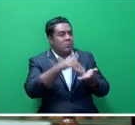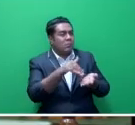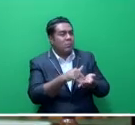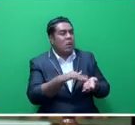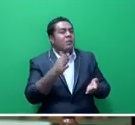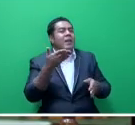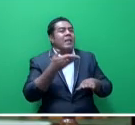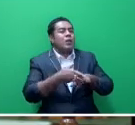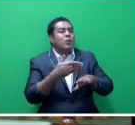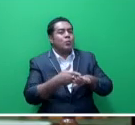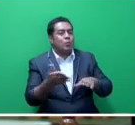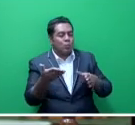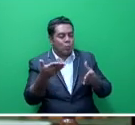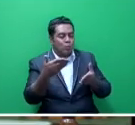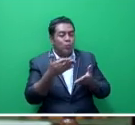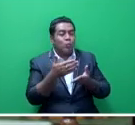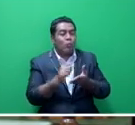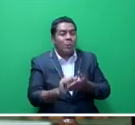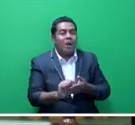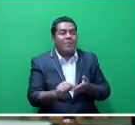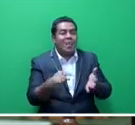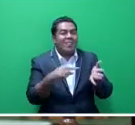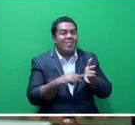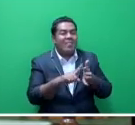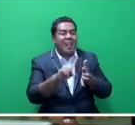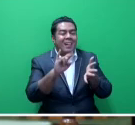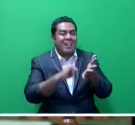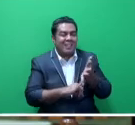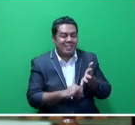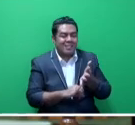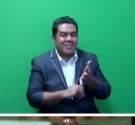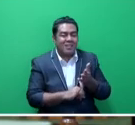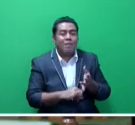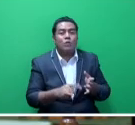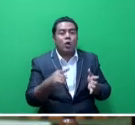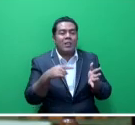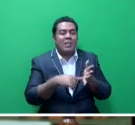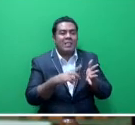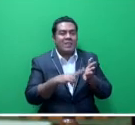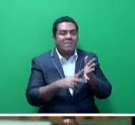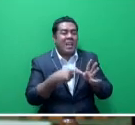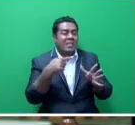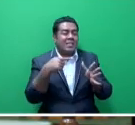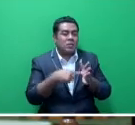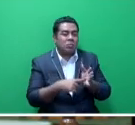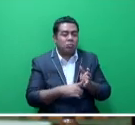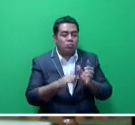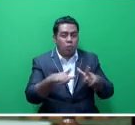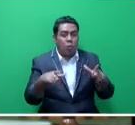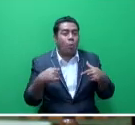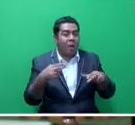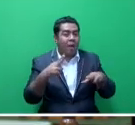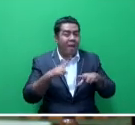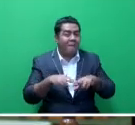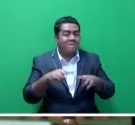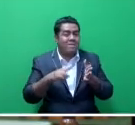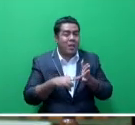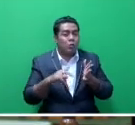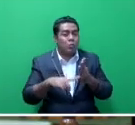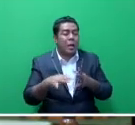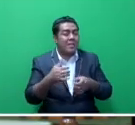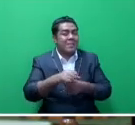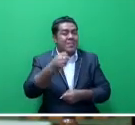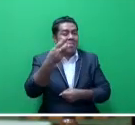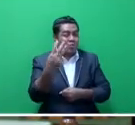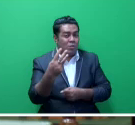stream of TELS with 5,000 placements available for TVET courses at FNU. This includes certificates 3 and 4,